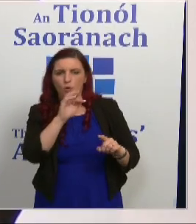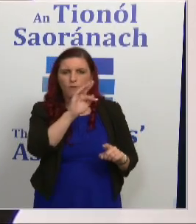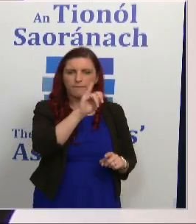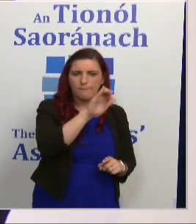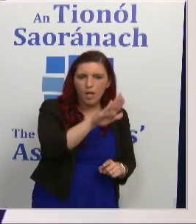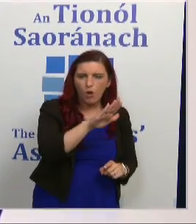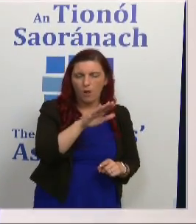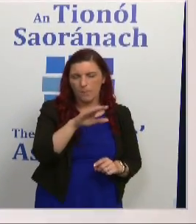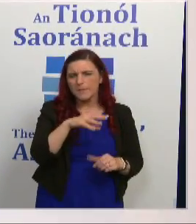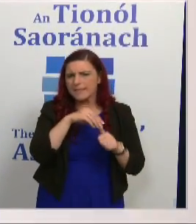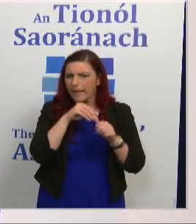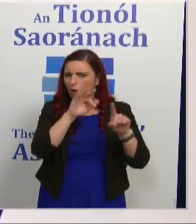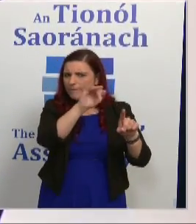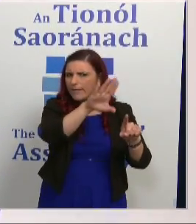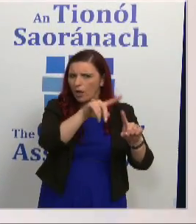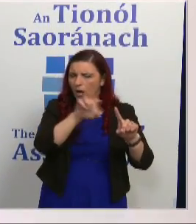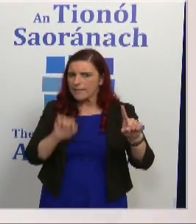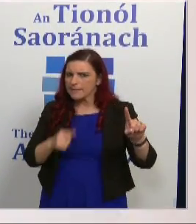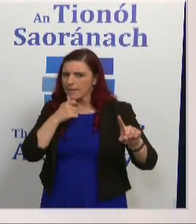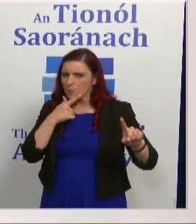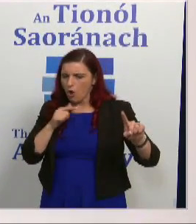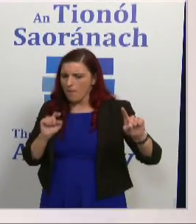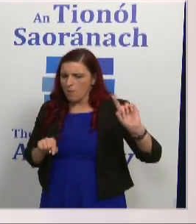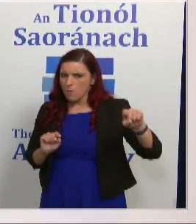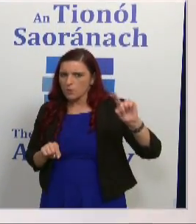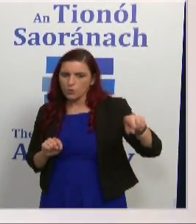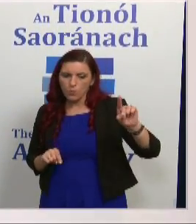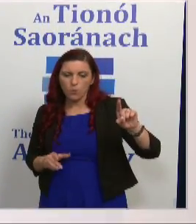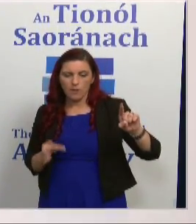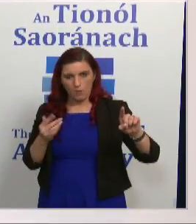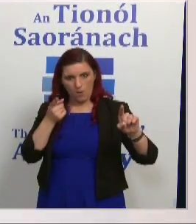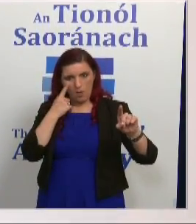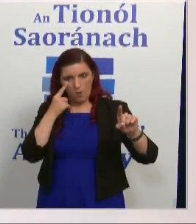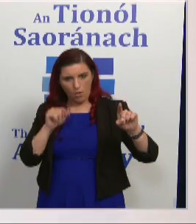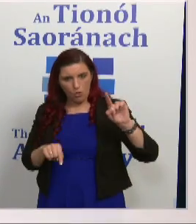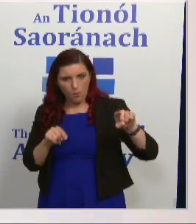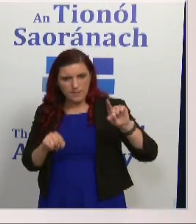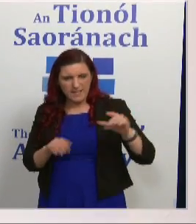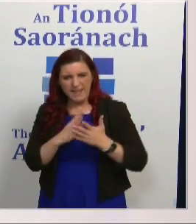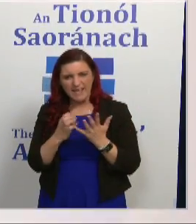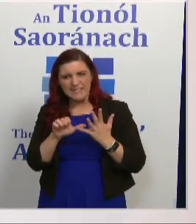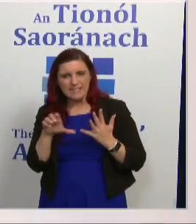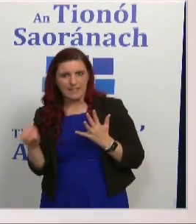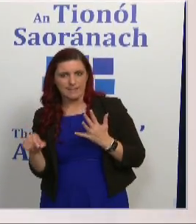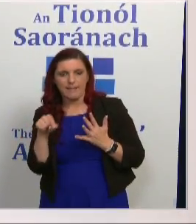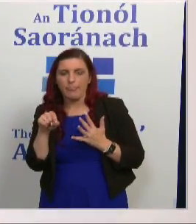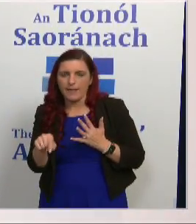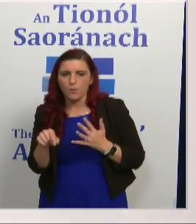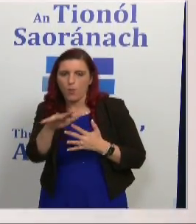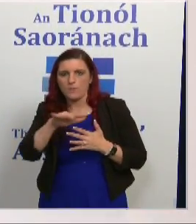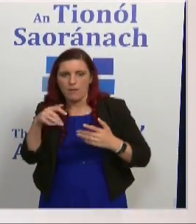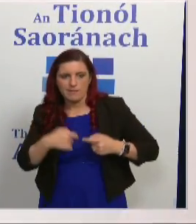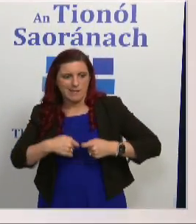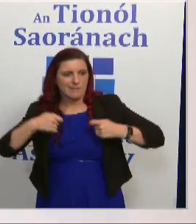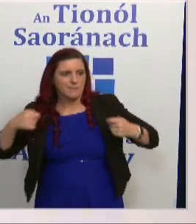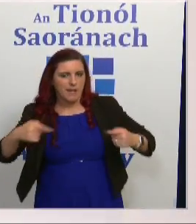particularly Fingal and South Dublin, if you look at really back in, it's the 60s, you really see that significant expansion. So a guy